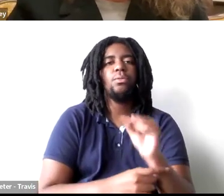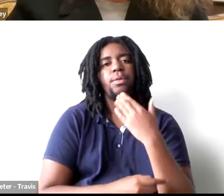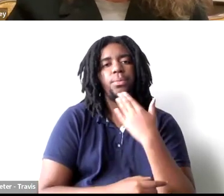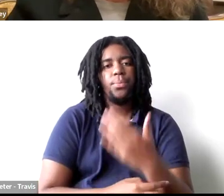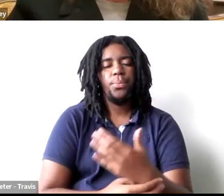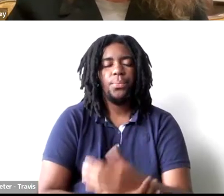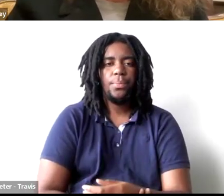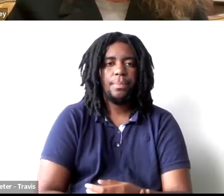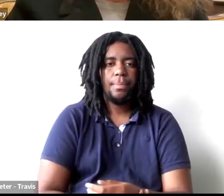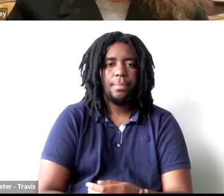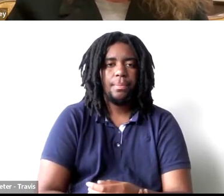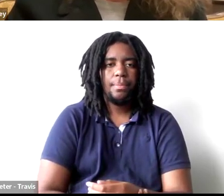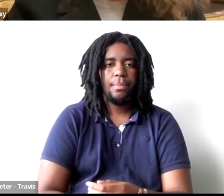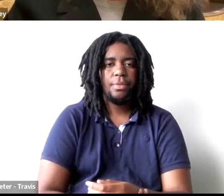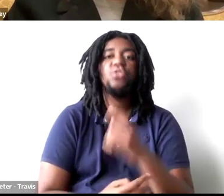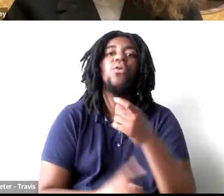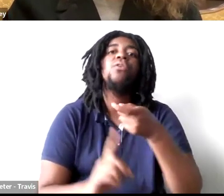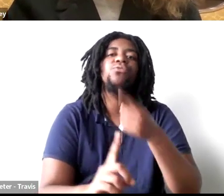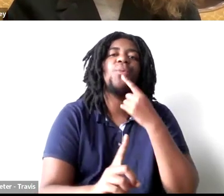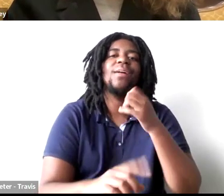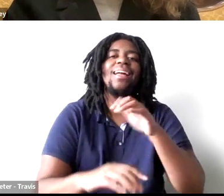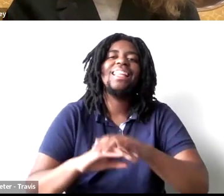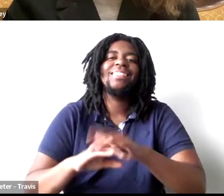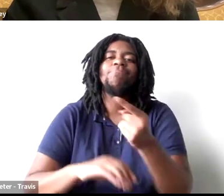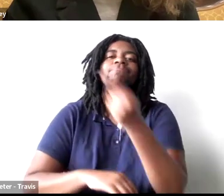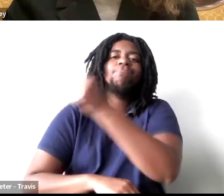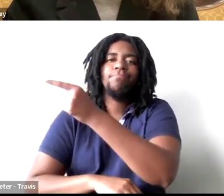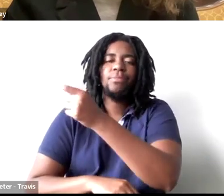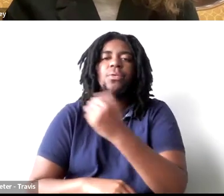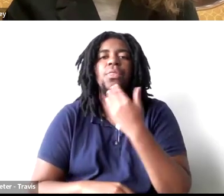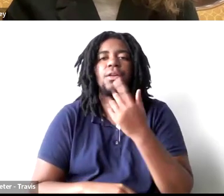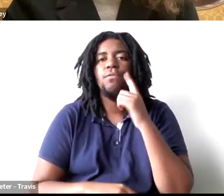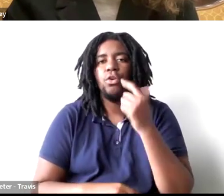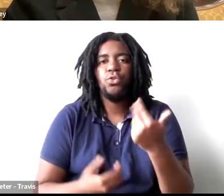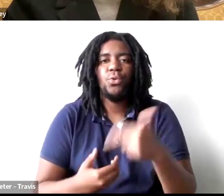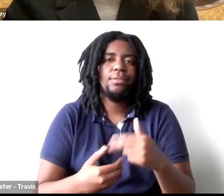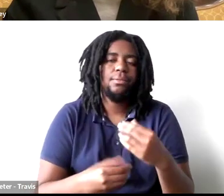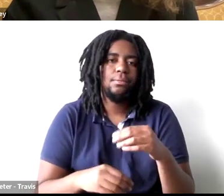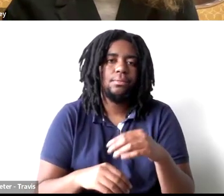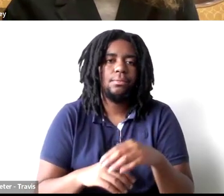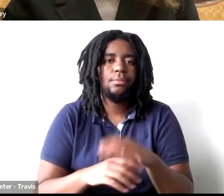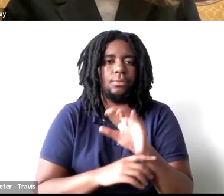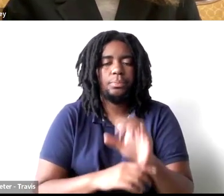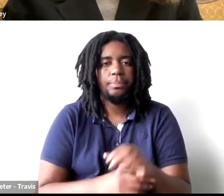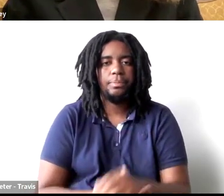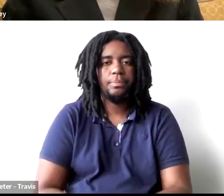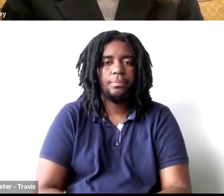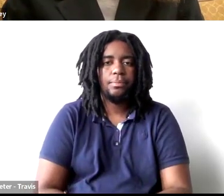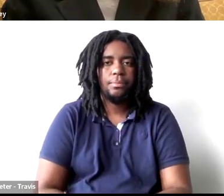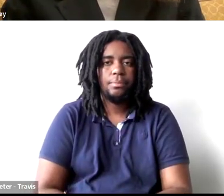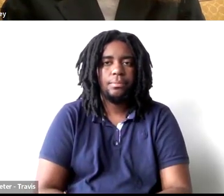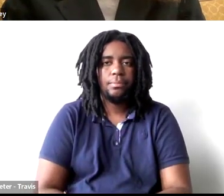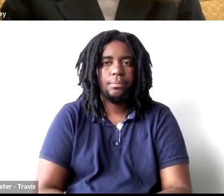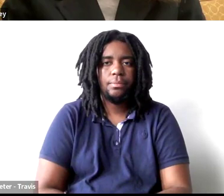And we had a question earlier from one of my colleagues. Any indication of what the Sterling Alley house was